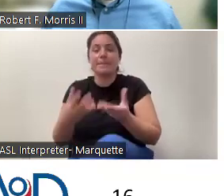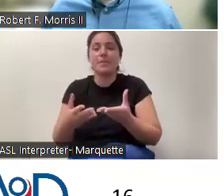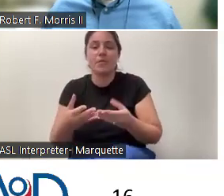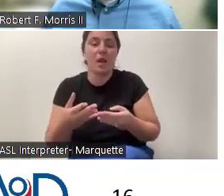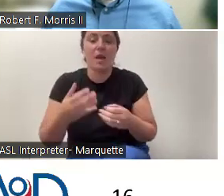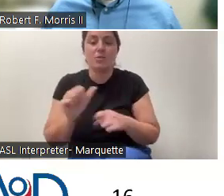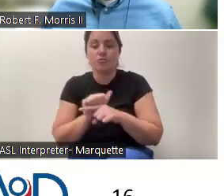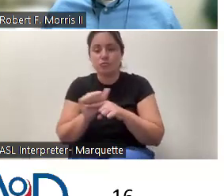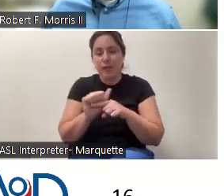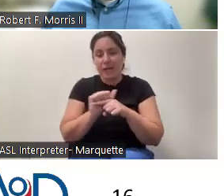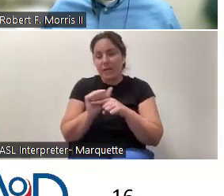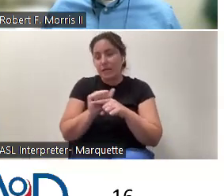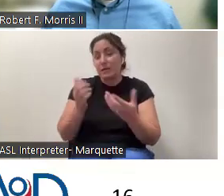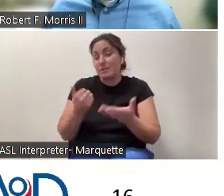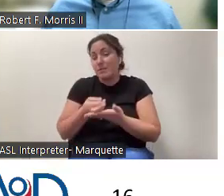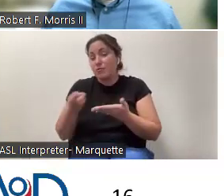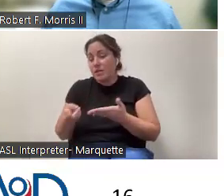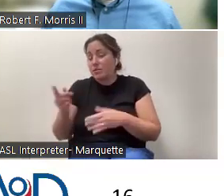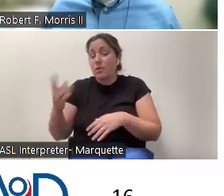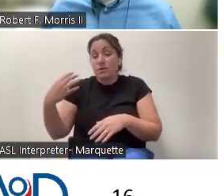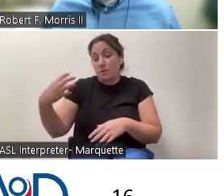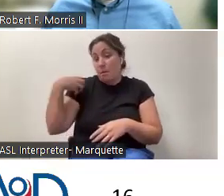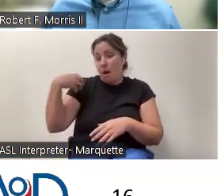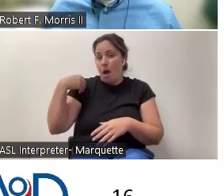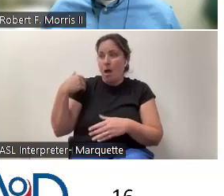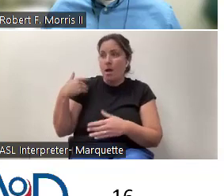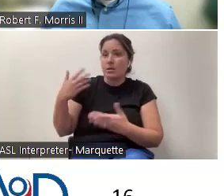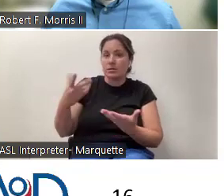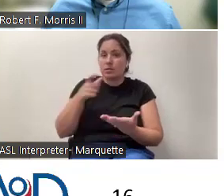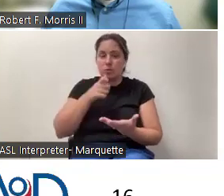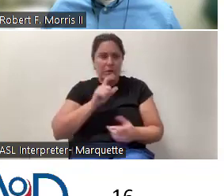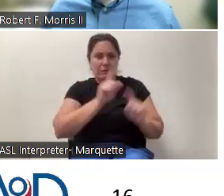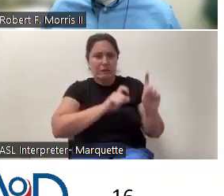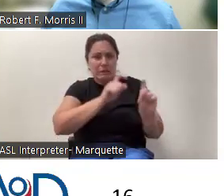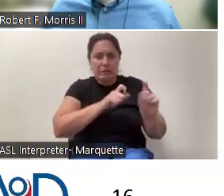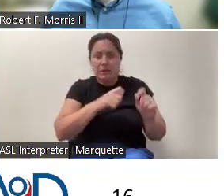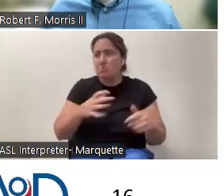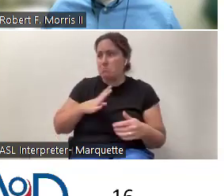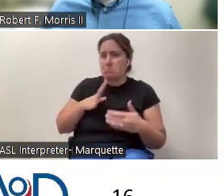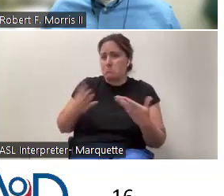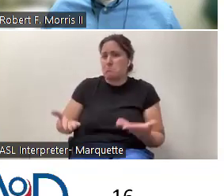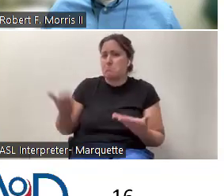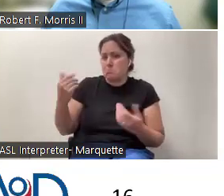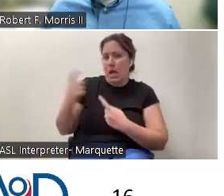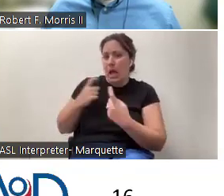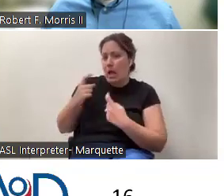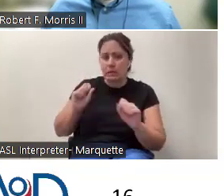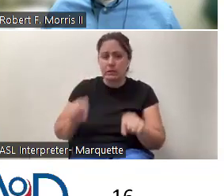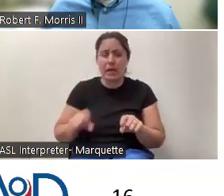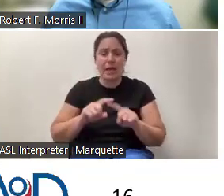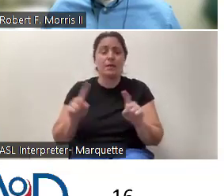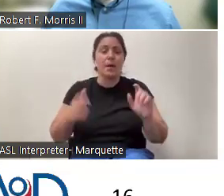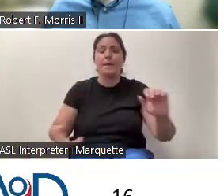employers. We're a resource for an employer to reach out to with questions. But definitely the